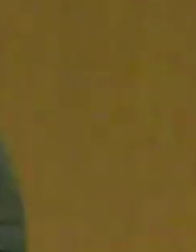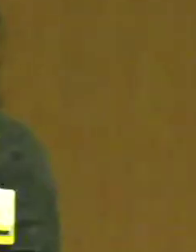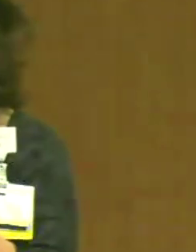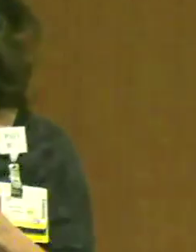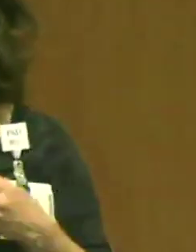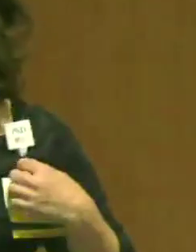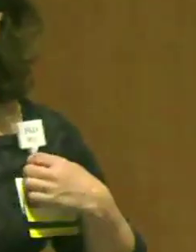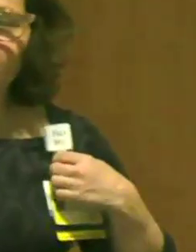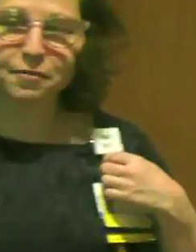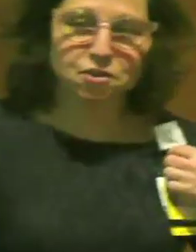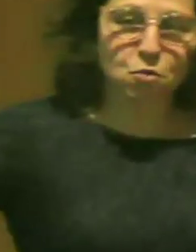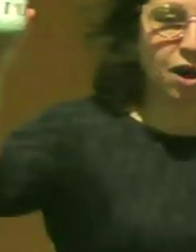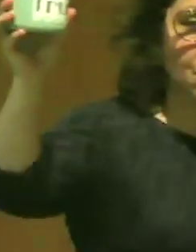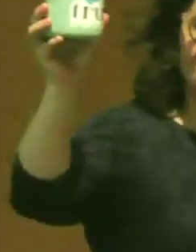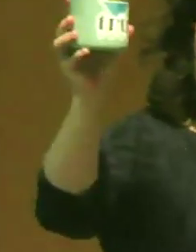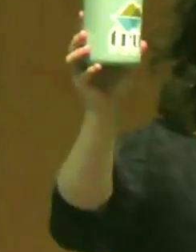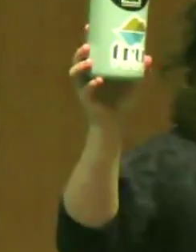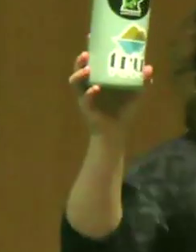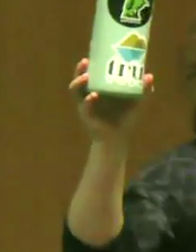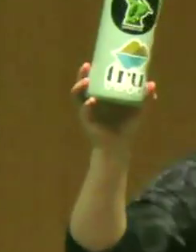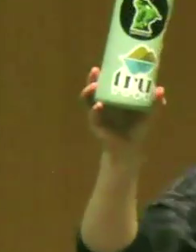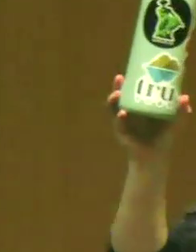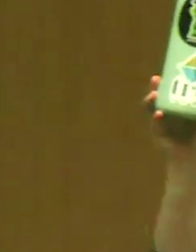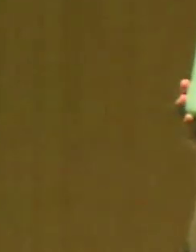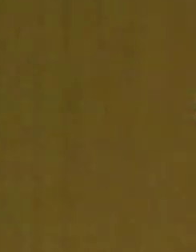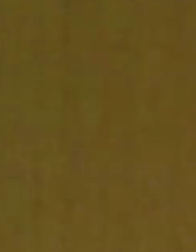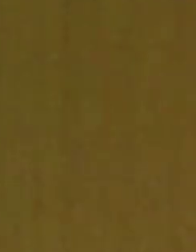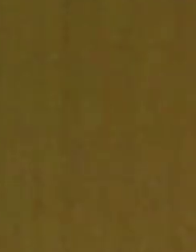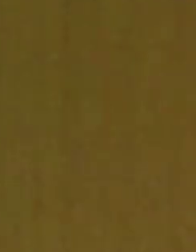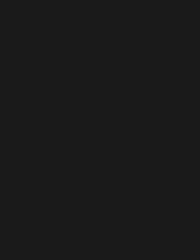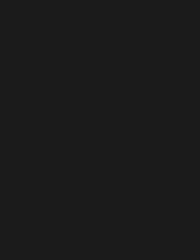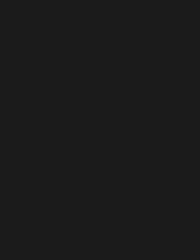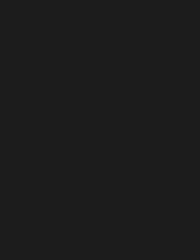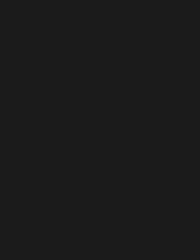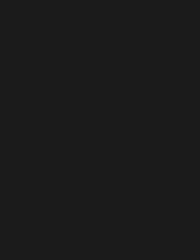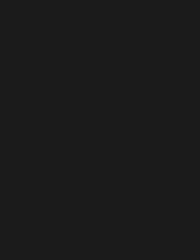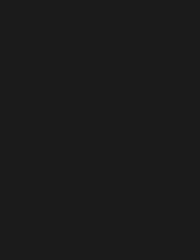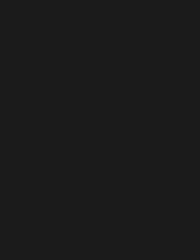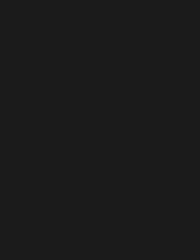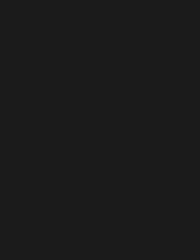I'm auctioning off this Awala water bottle that it comes pre